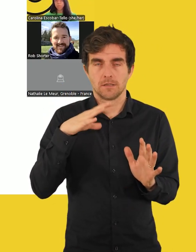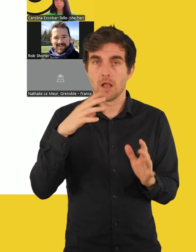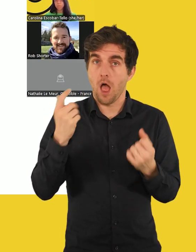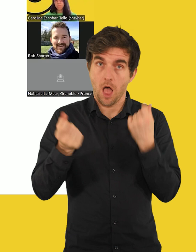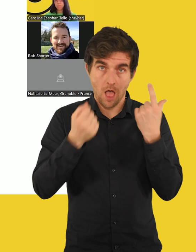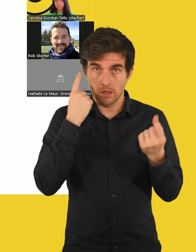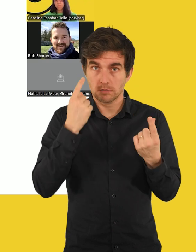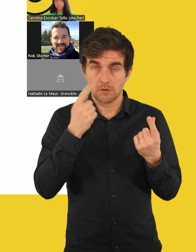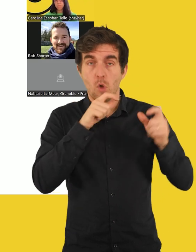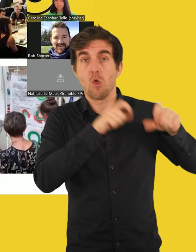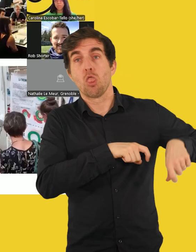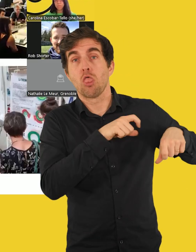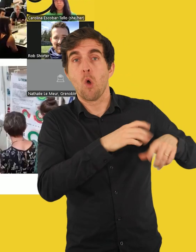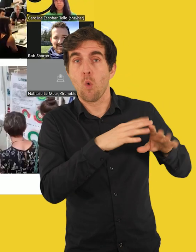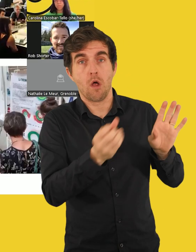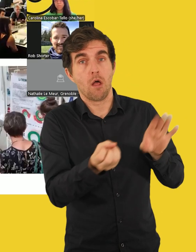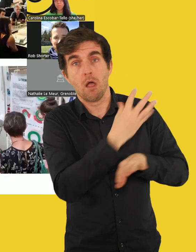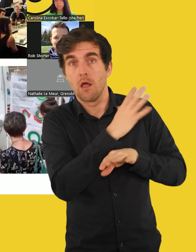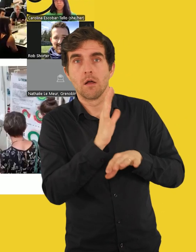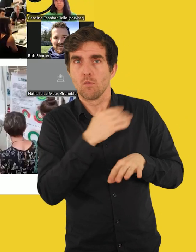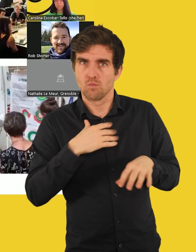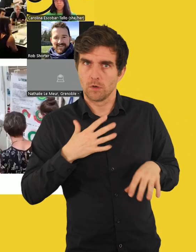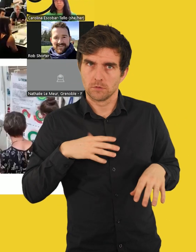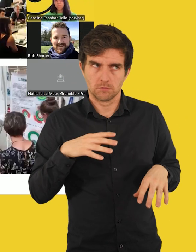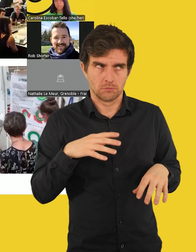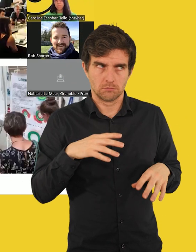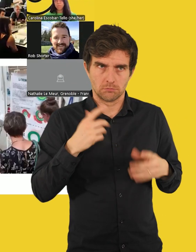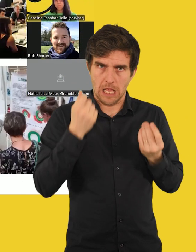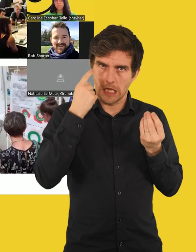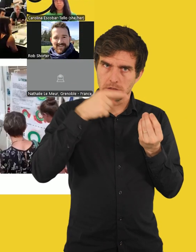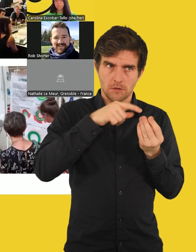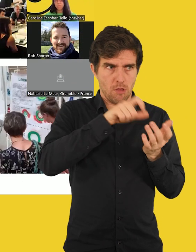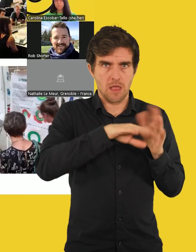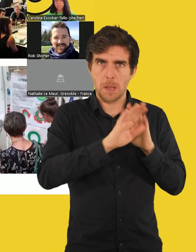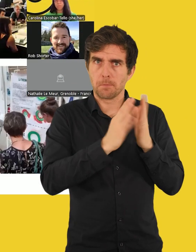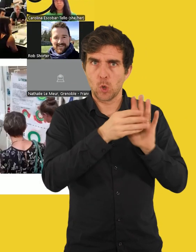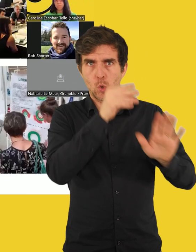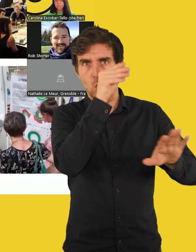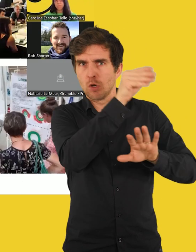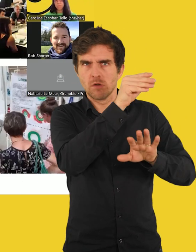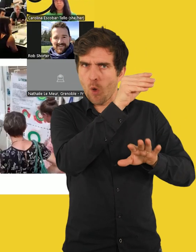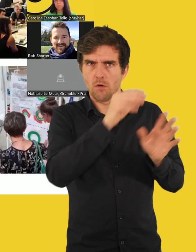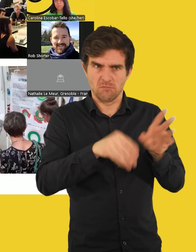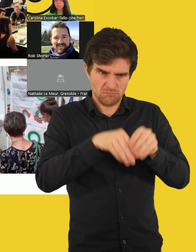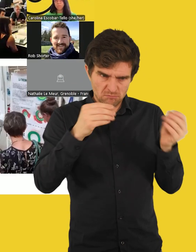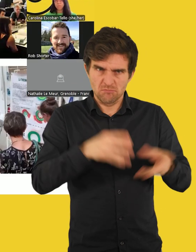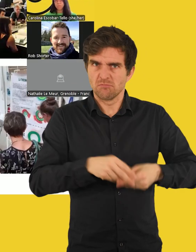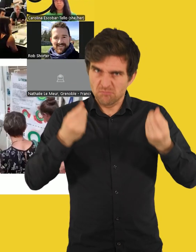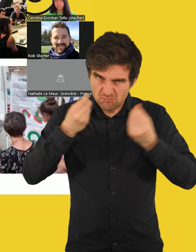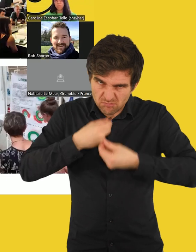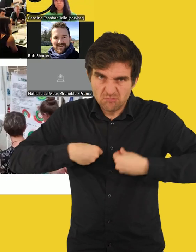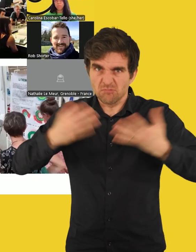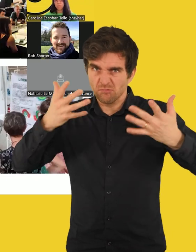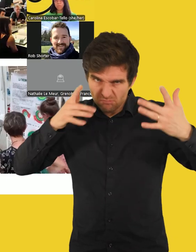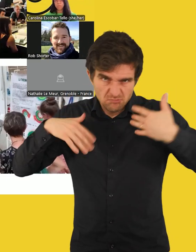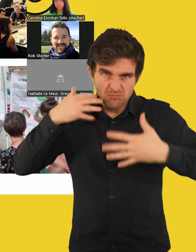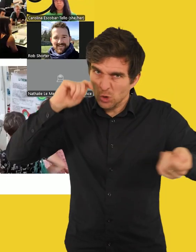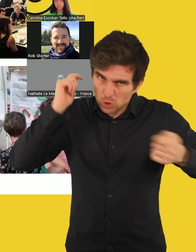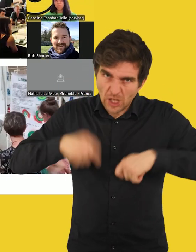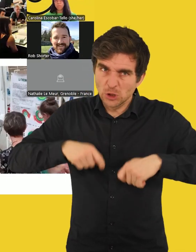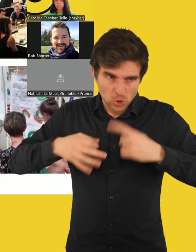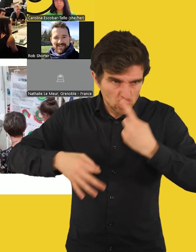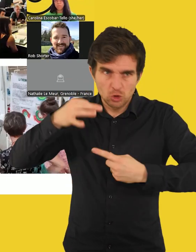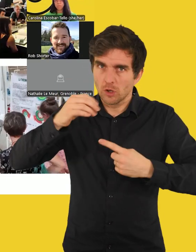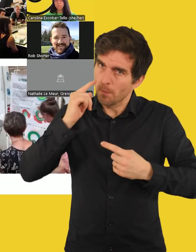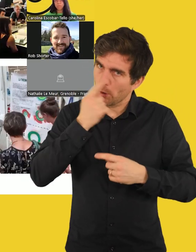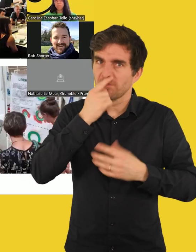can we have our ideas not just lying around? We don't just want ideas lying around in a book. We want them up and running with proof